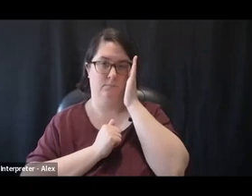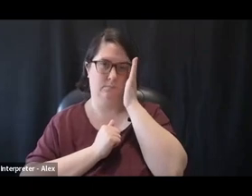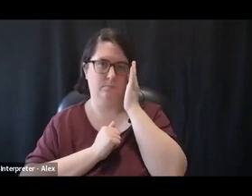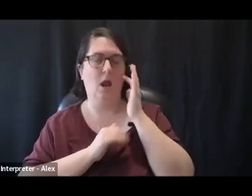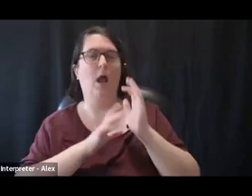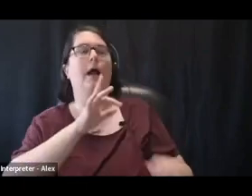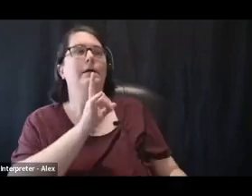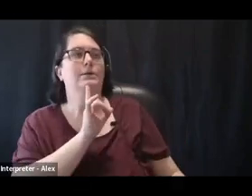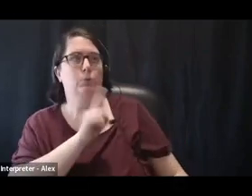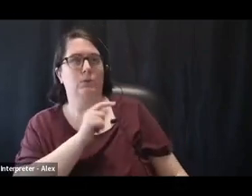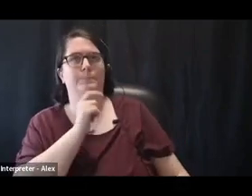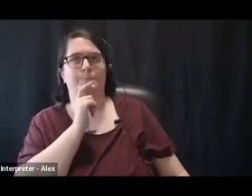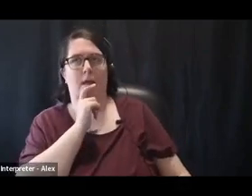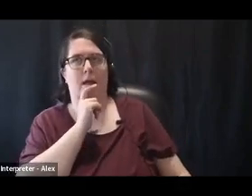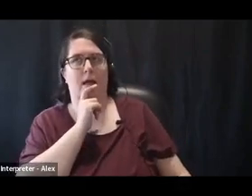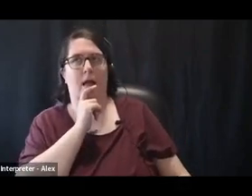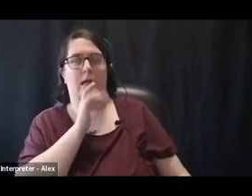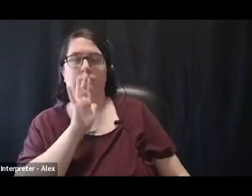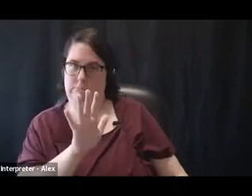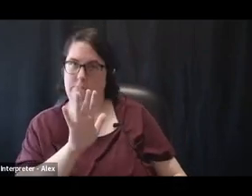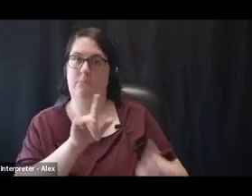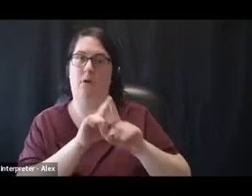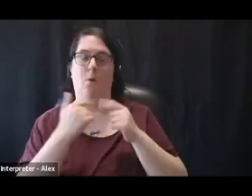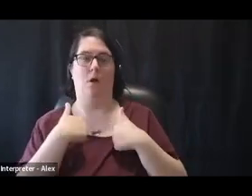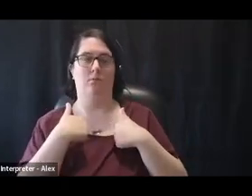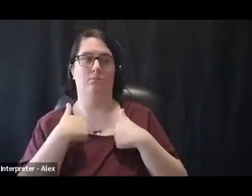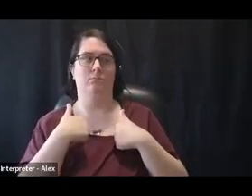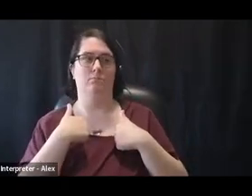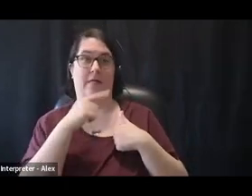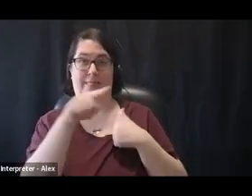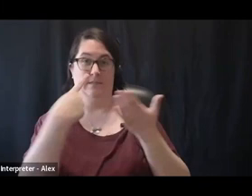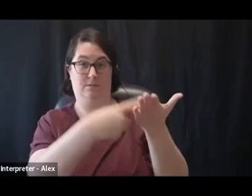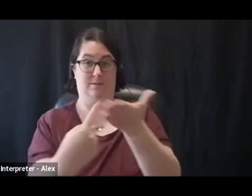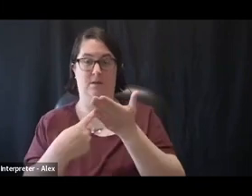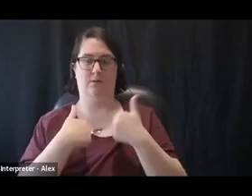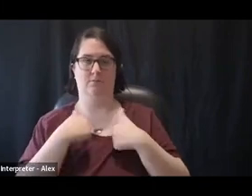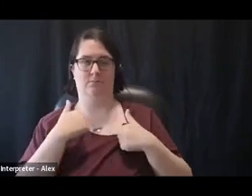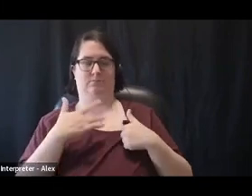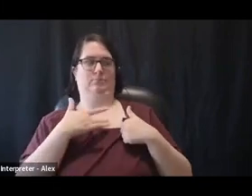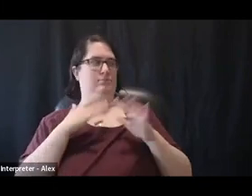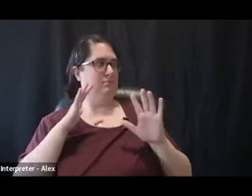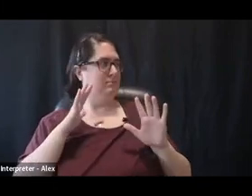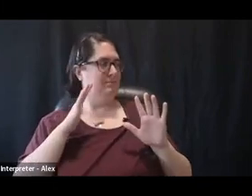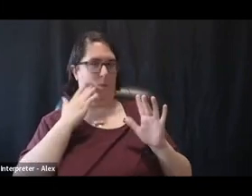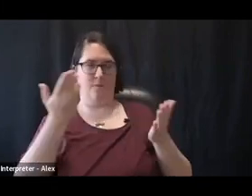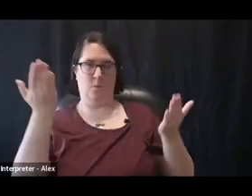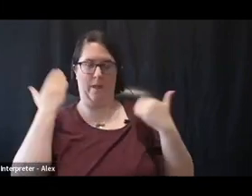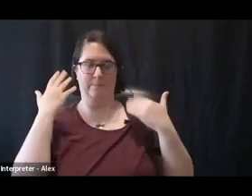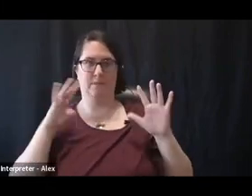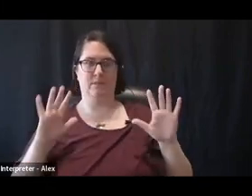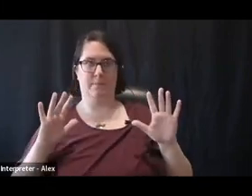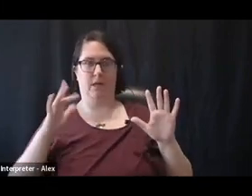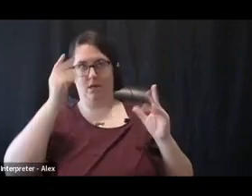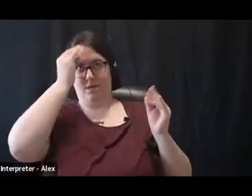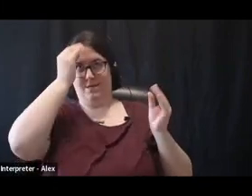Yeah, sure. I also just want to say I'm so incredibly taken by this conversation that I feel a little overwhelmed, because I have like a